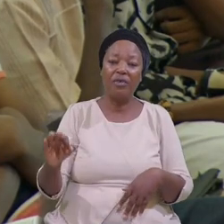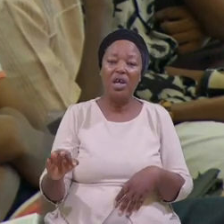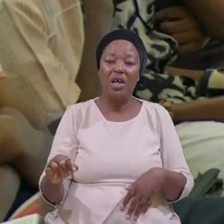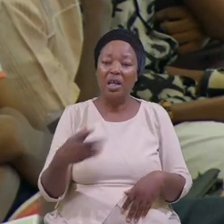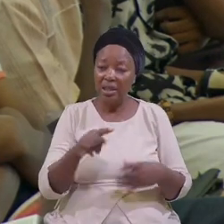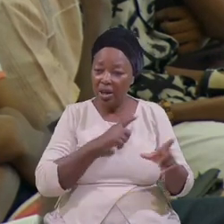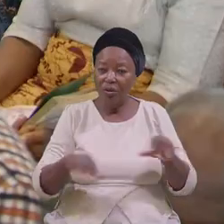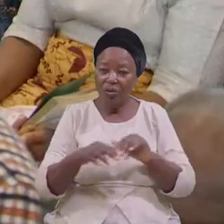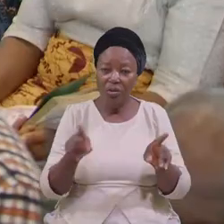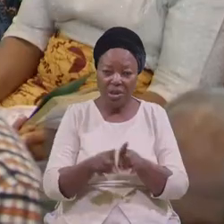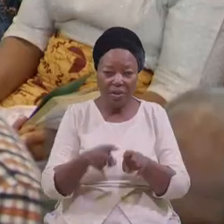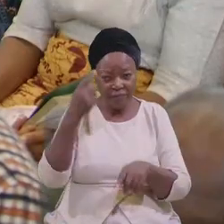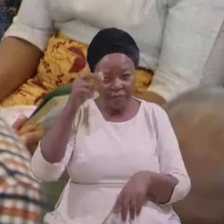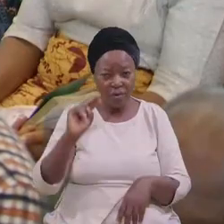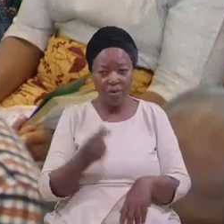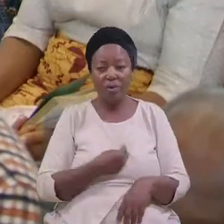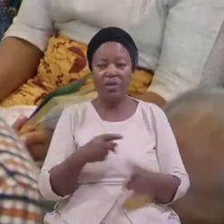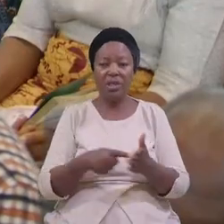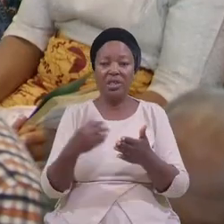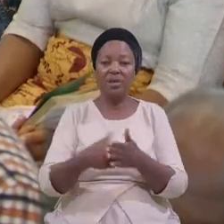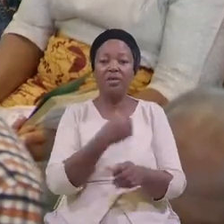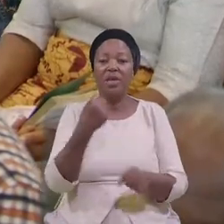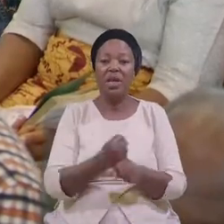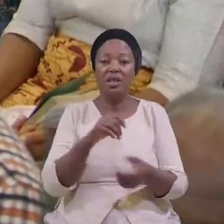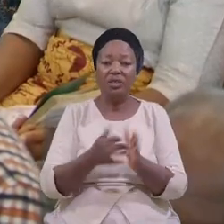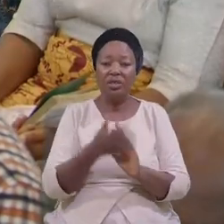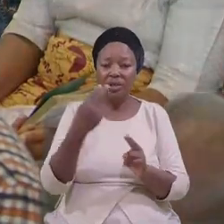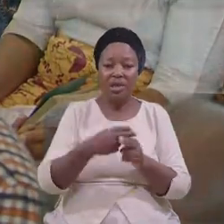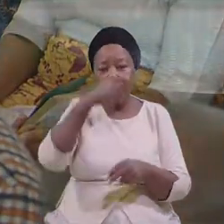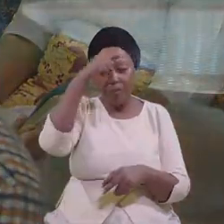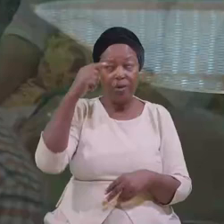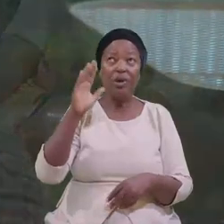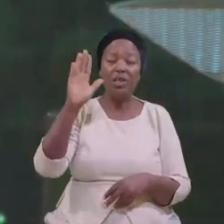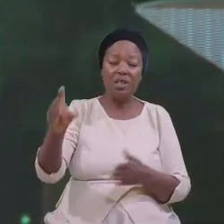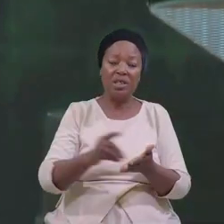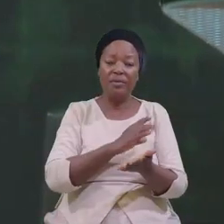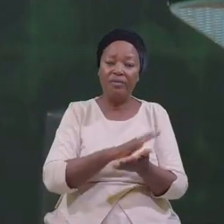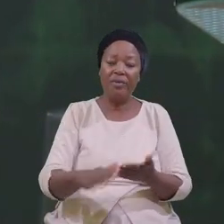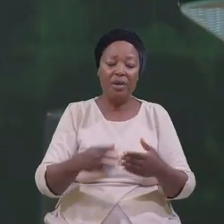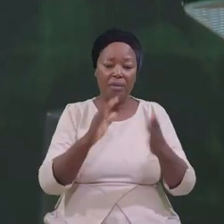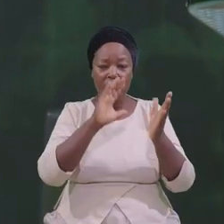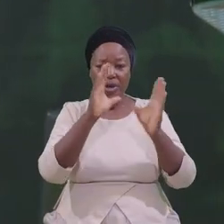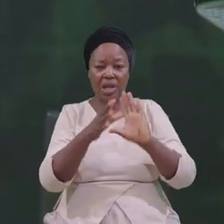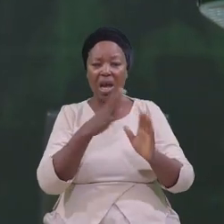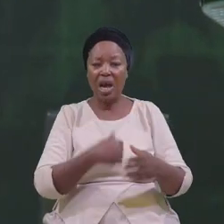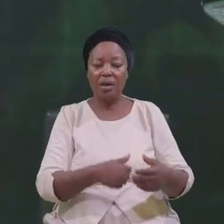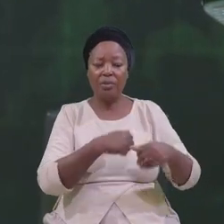same thing for you this year, because his divine presence and protection will be with you, will be